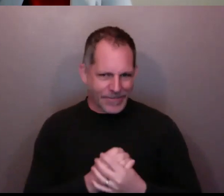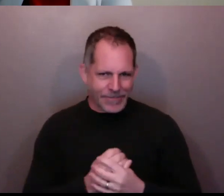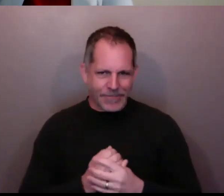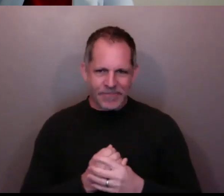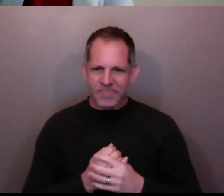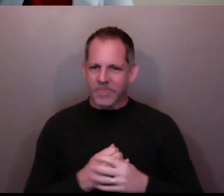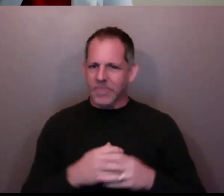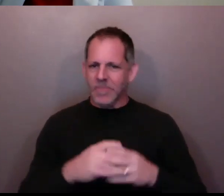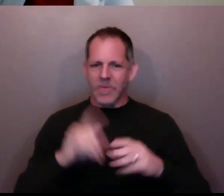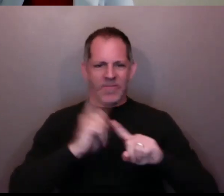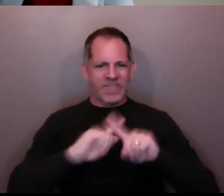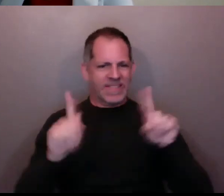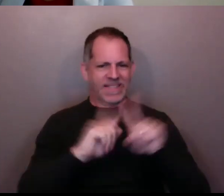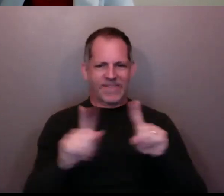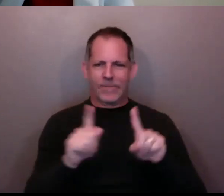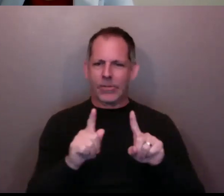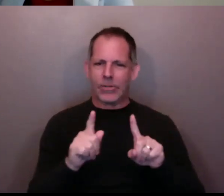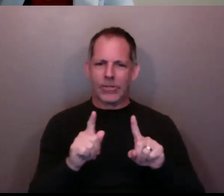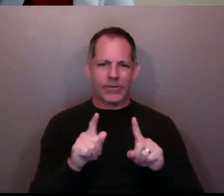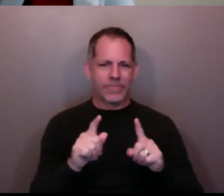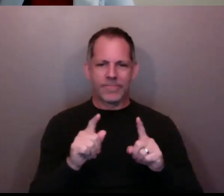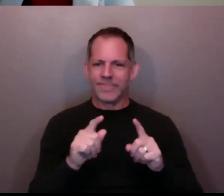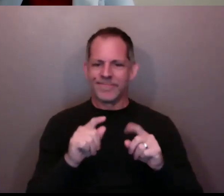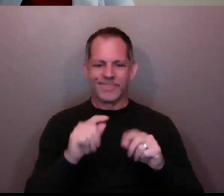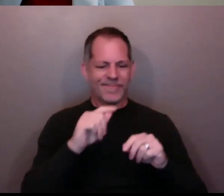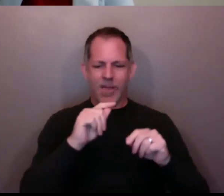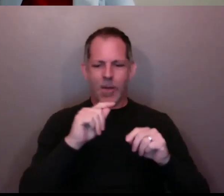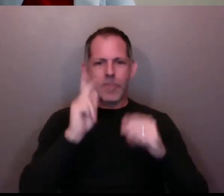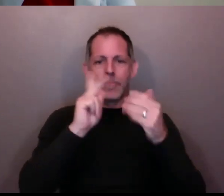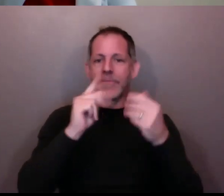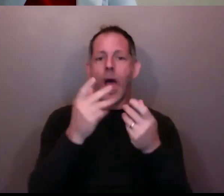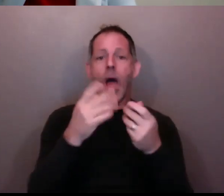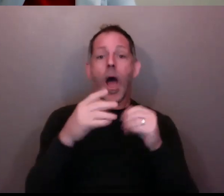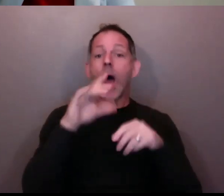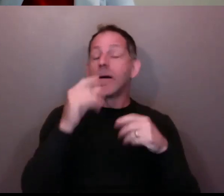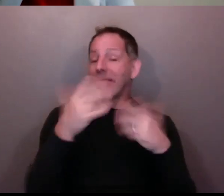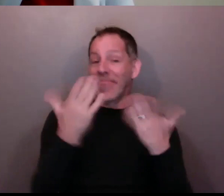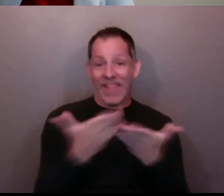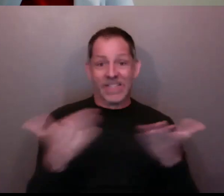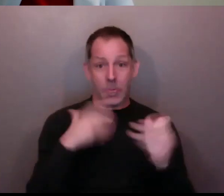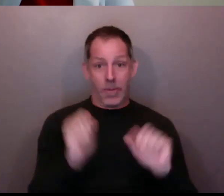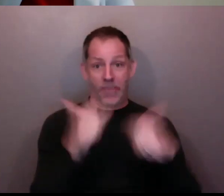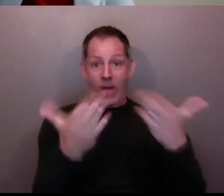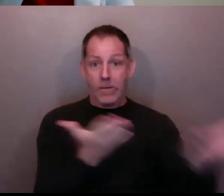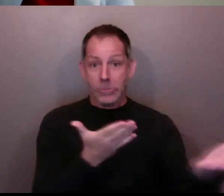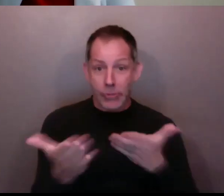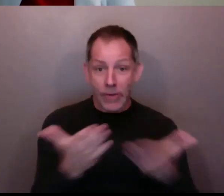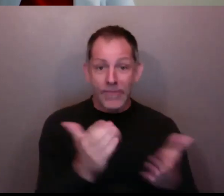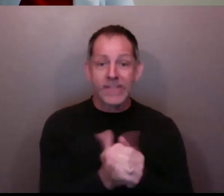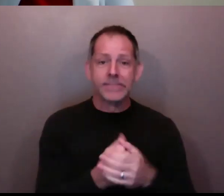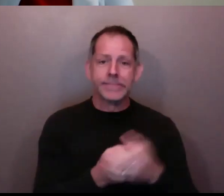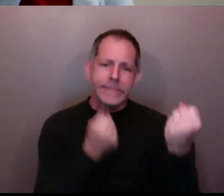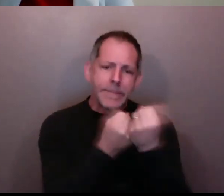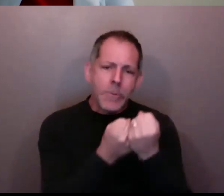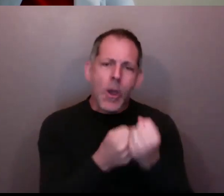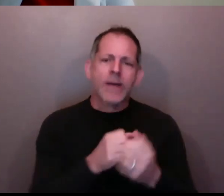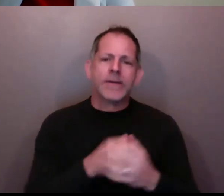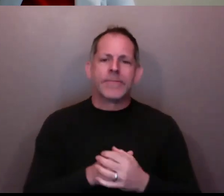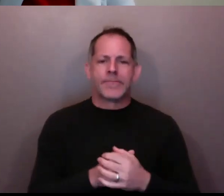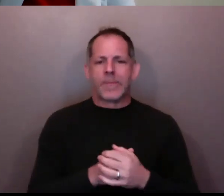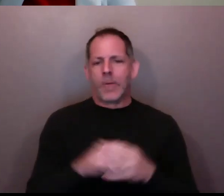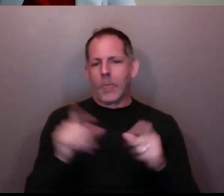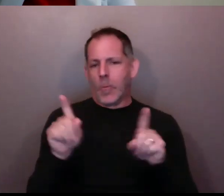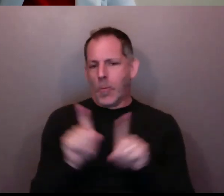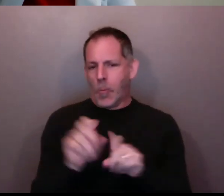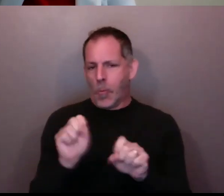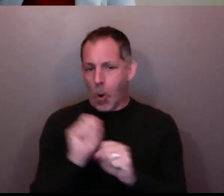at clinics and behavioral health support. And they've also worked in the cold weather shelters in